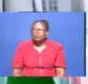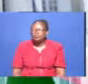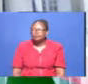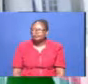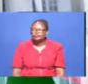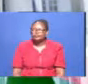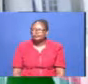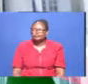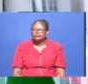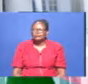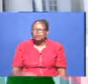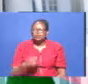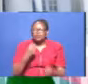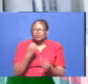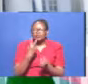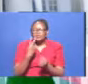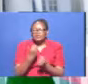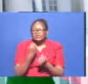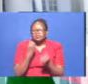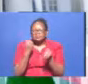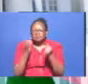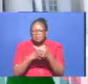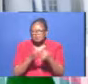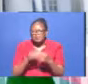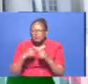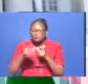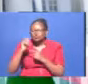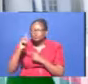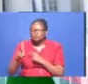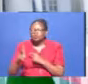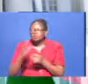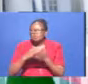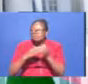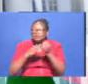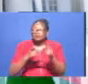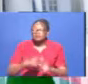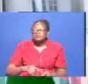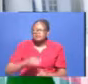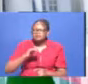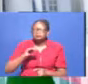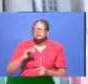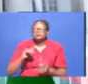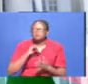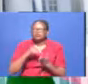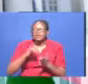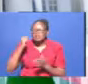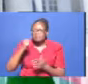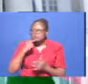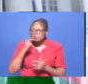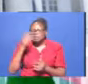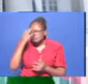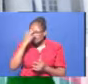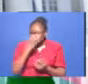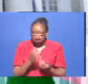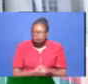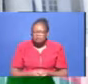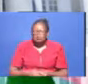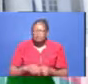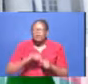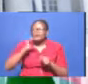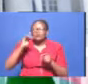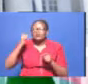On 20th September 2021, a section of leaders from Central Kenya named Mother Karua as the interim Mount Kenya